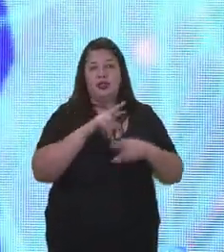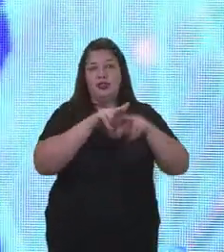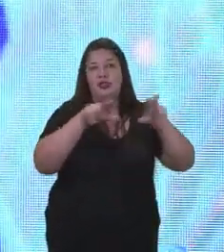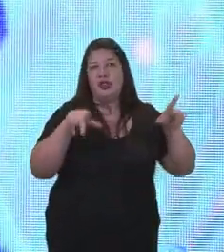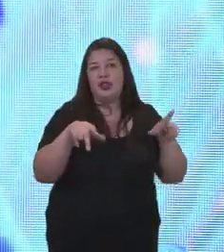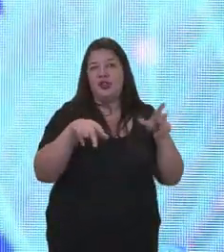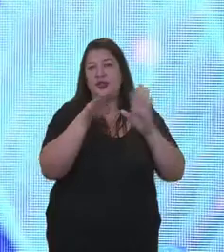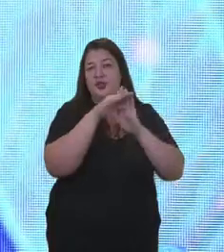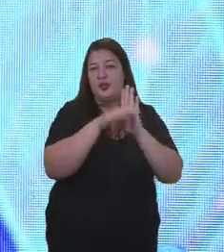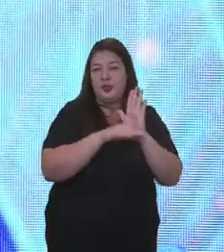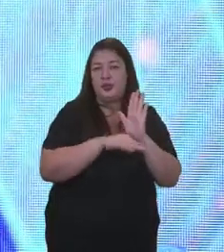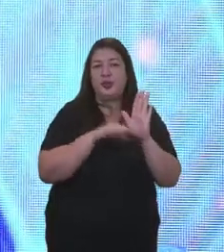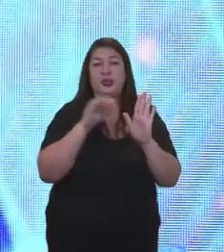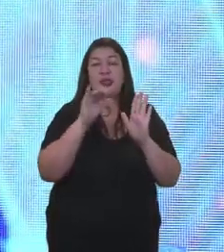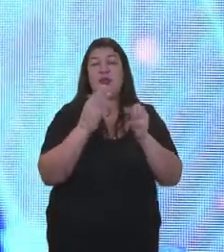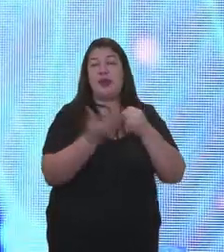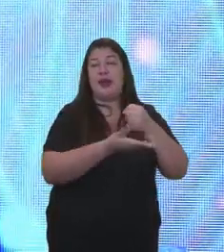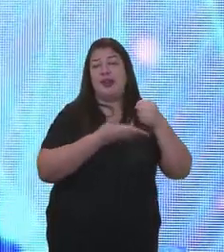zero